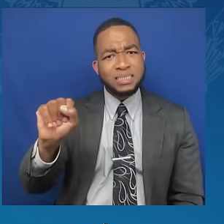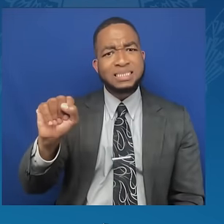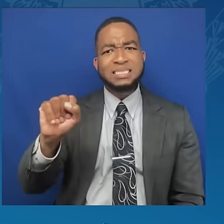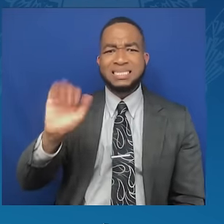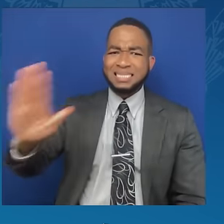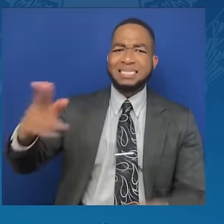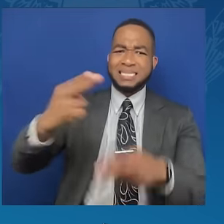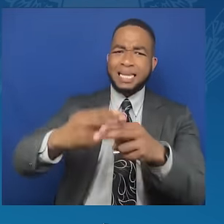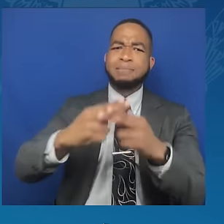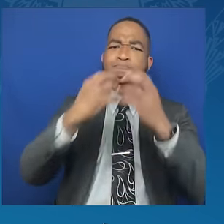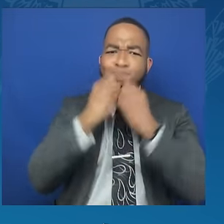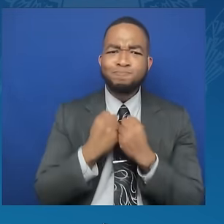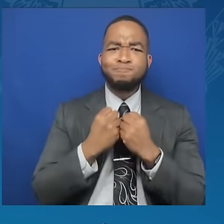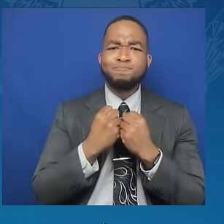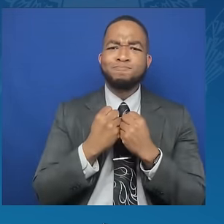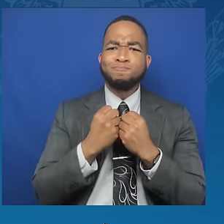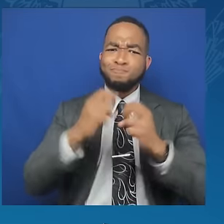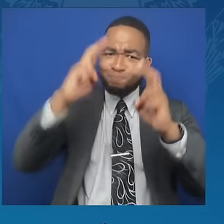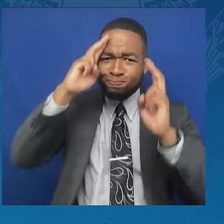together.